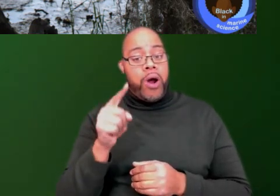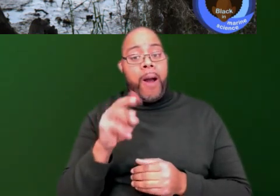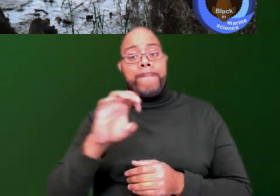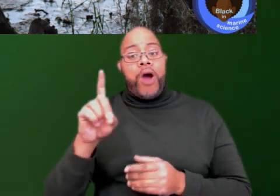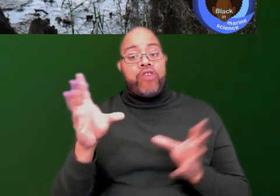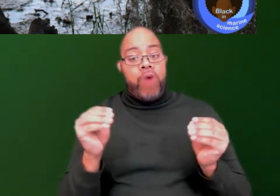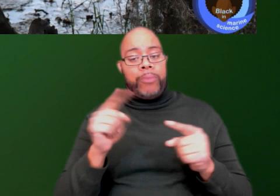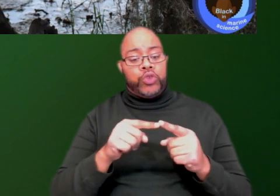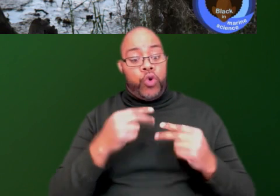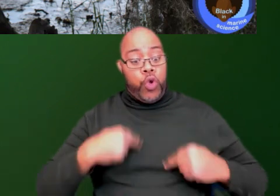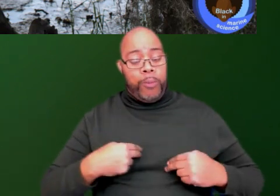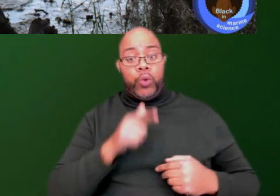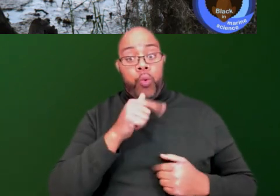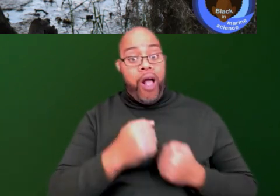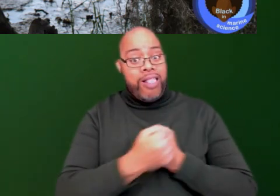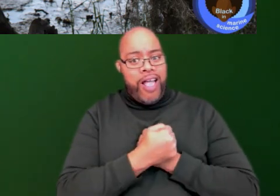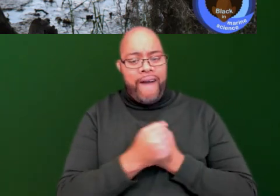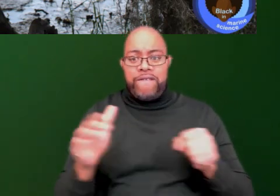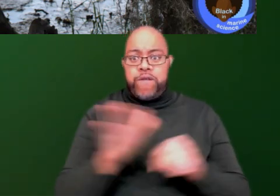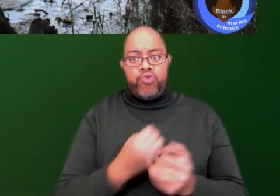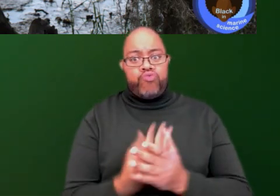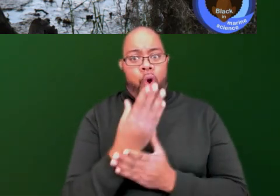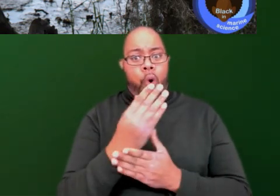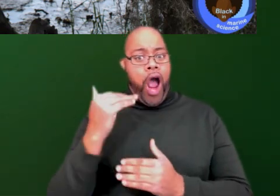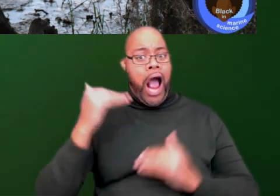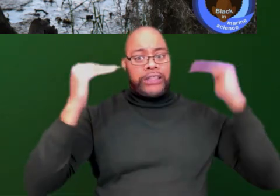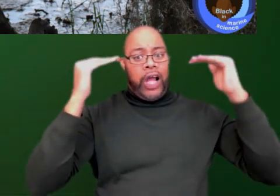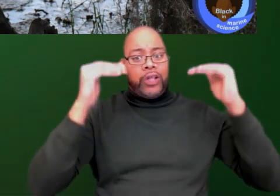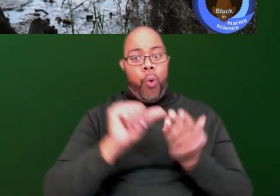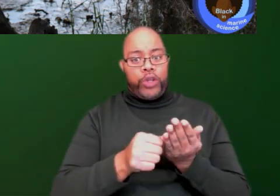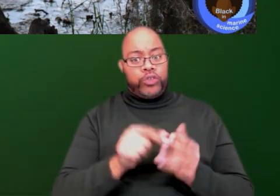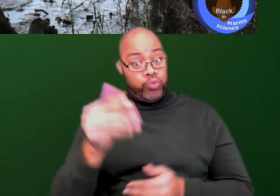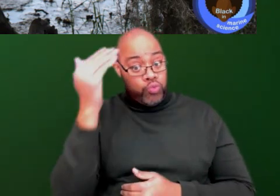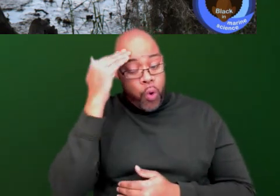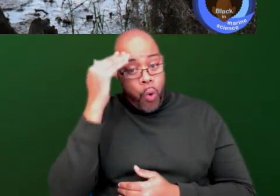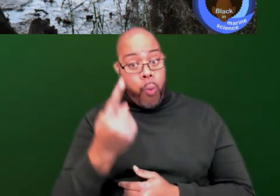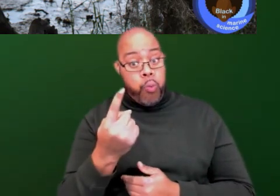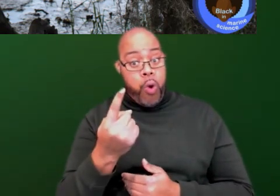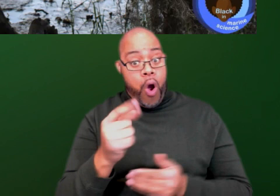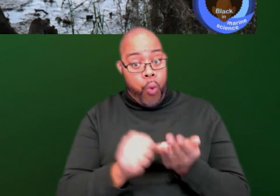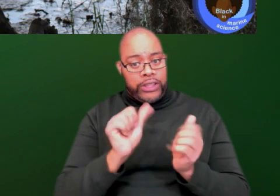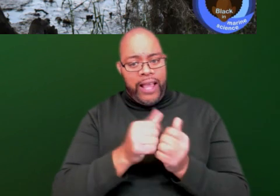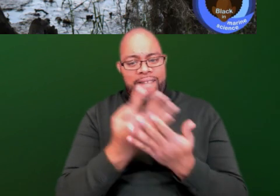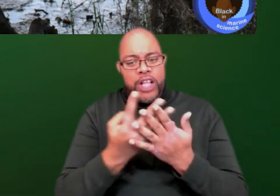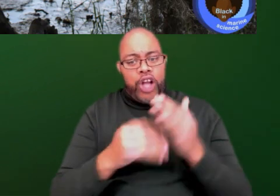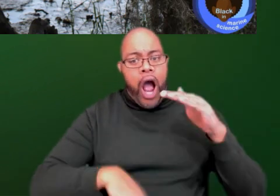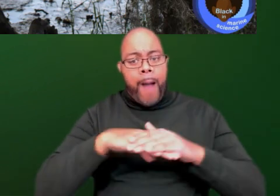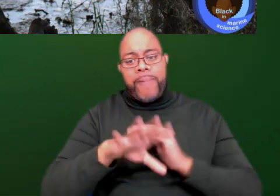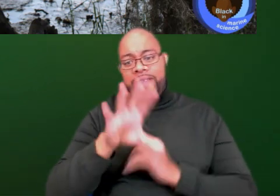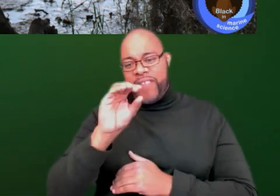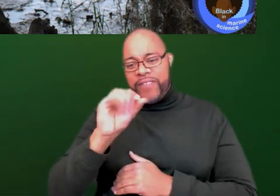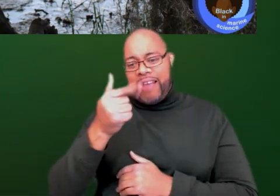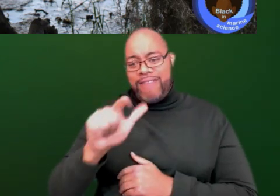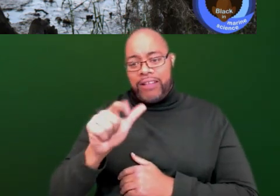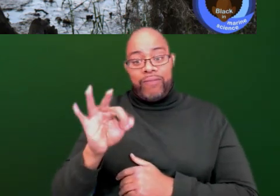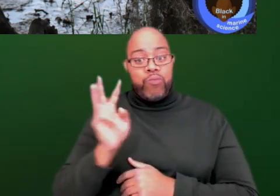to humans that love fully grown oysters. Did you know one oyster can filter up to 50